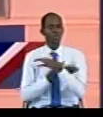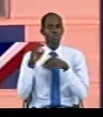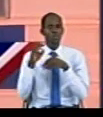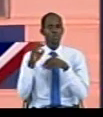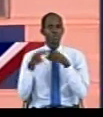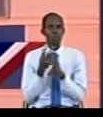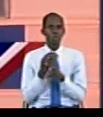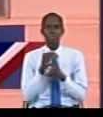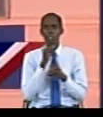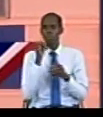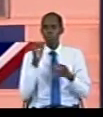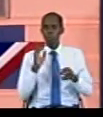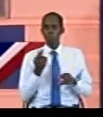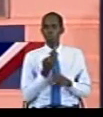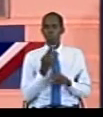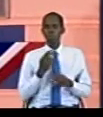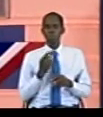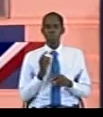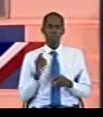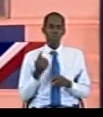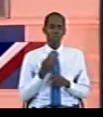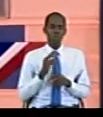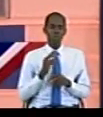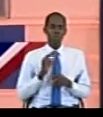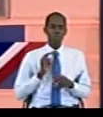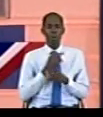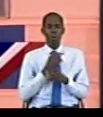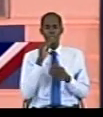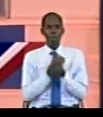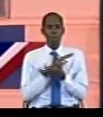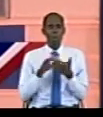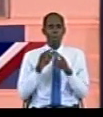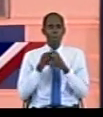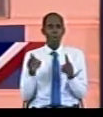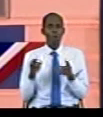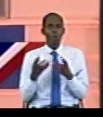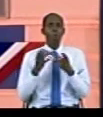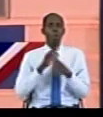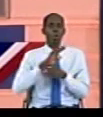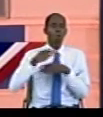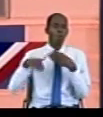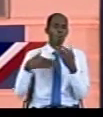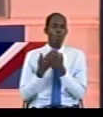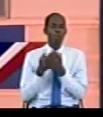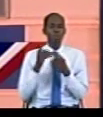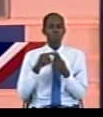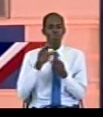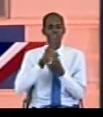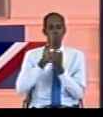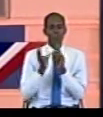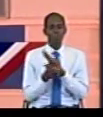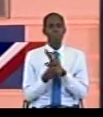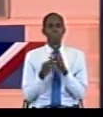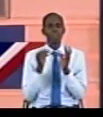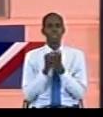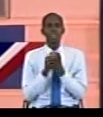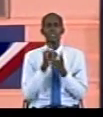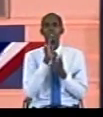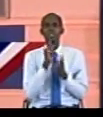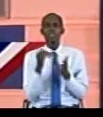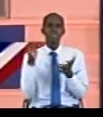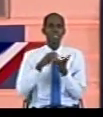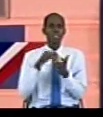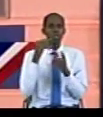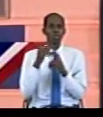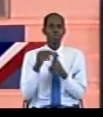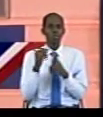should come to repentance. All should come to repentance. That's the work he came to do. And everyone he